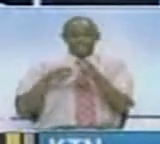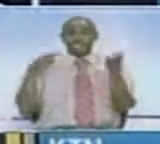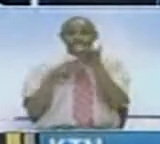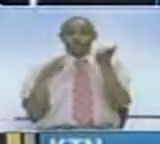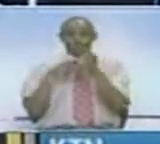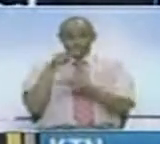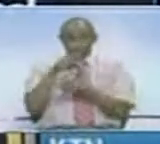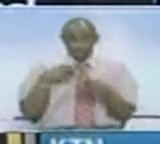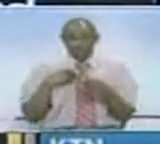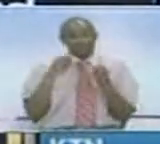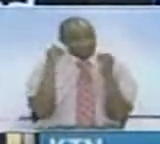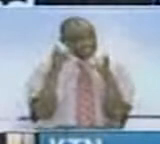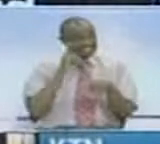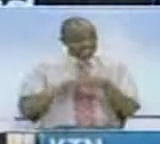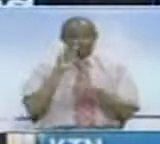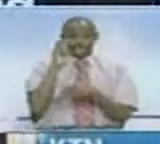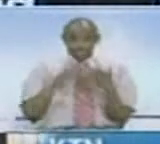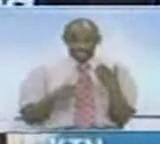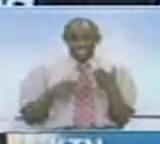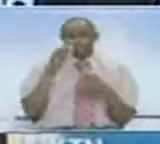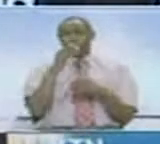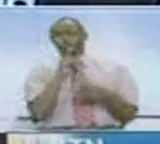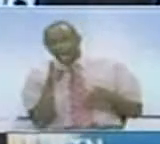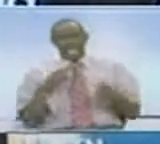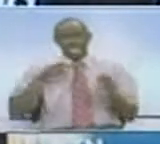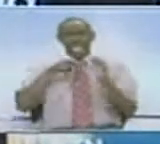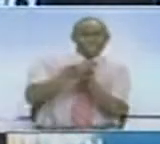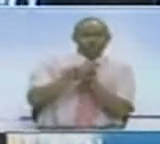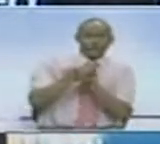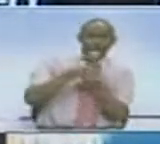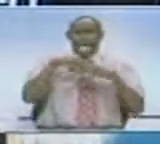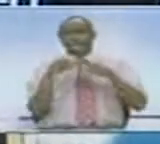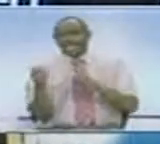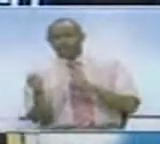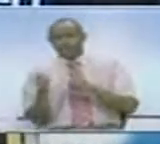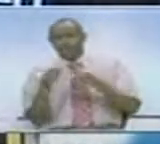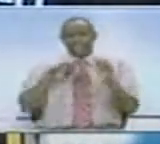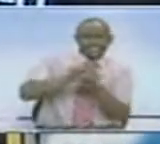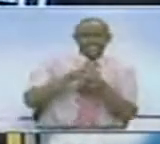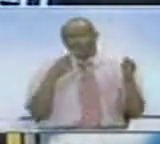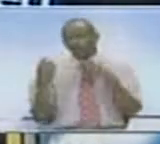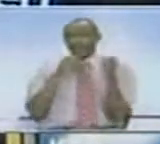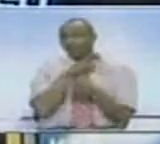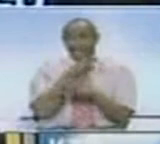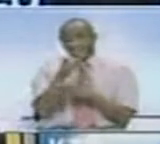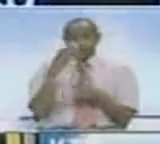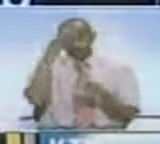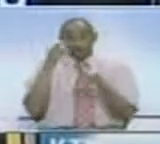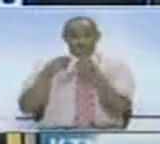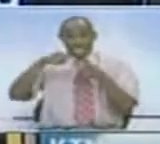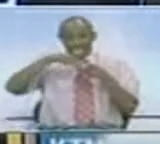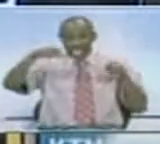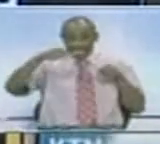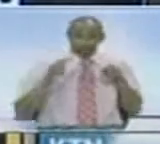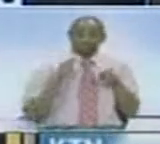have seen a couple of cases where, you know, we're not sure whether the ball has gone into the net whether the ball has crossed the line or not. We're